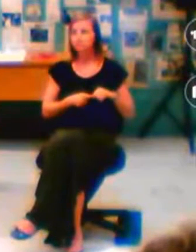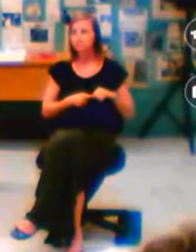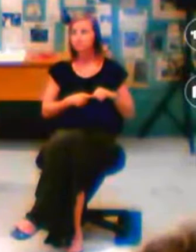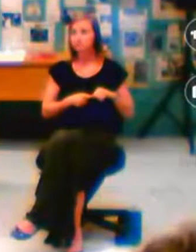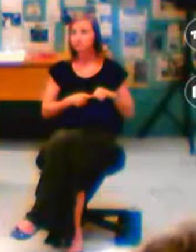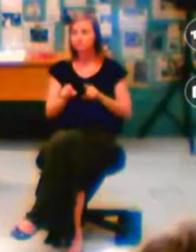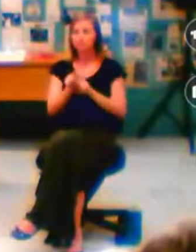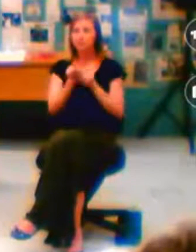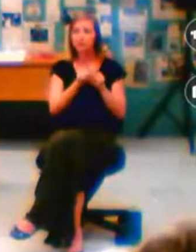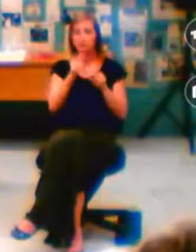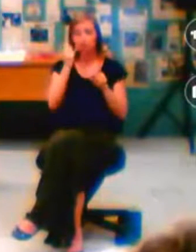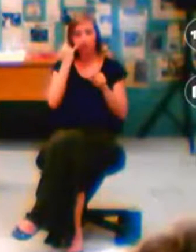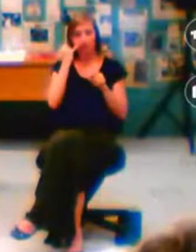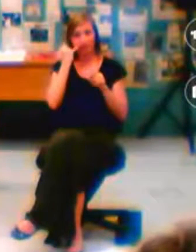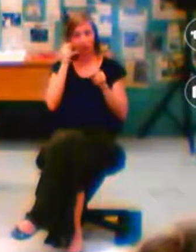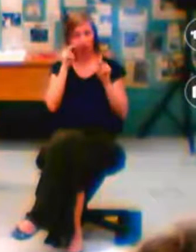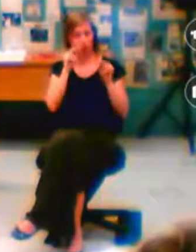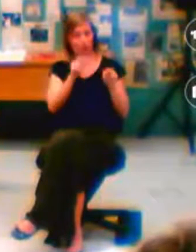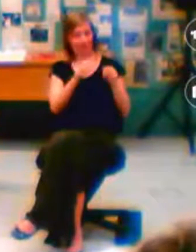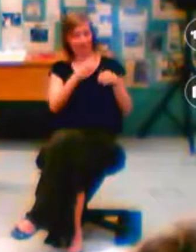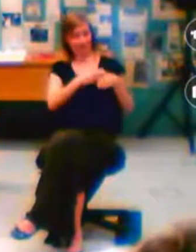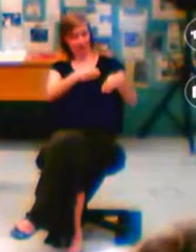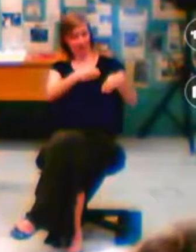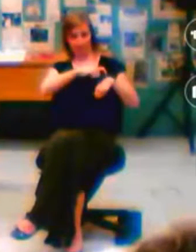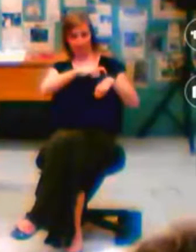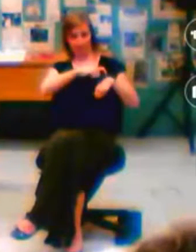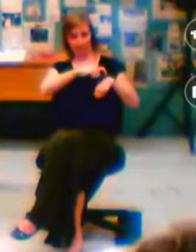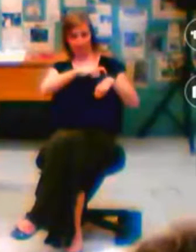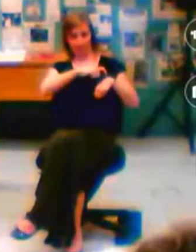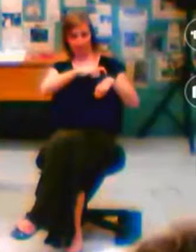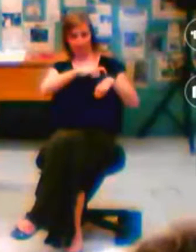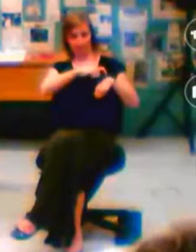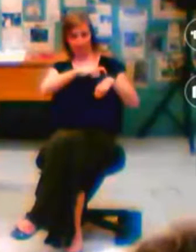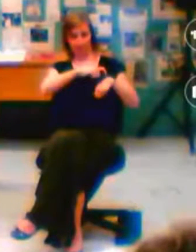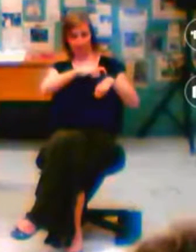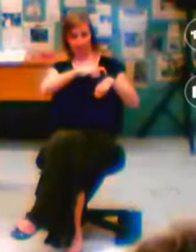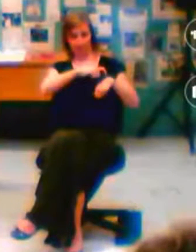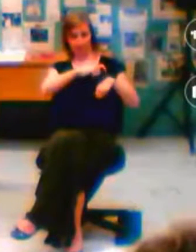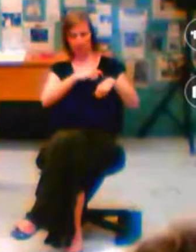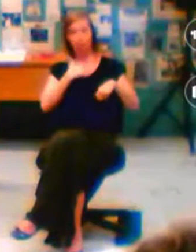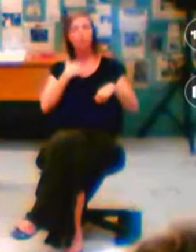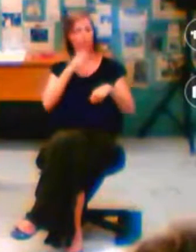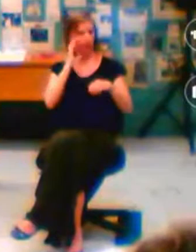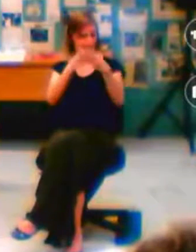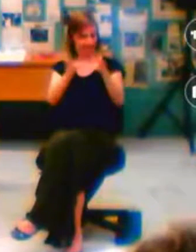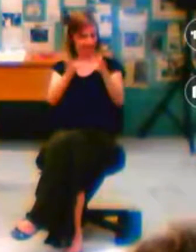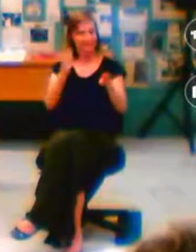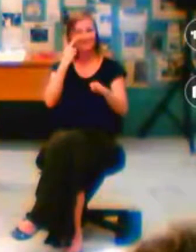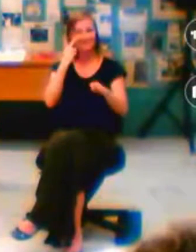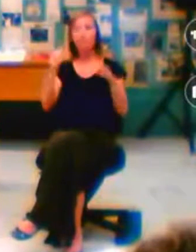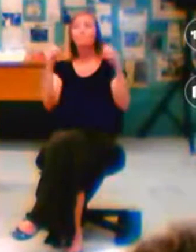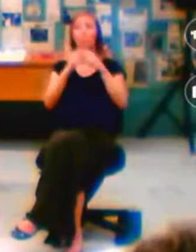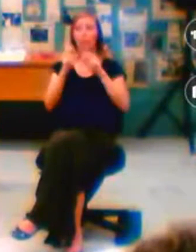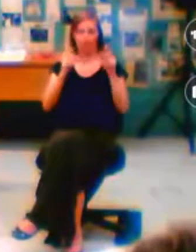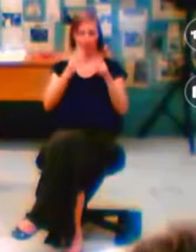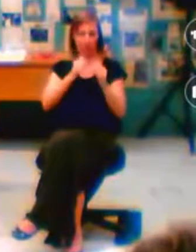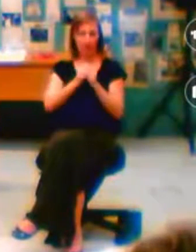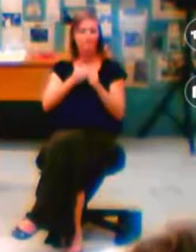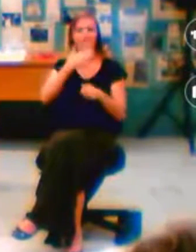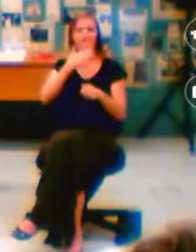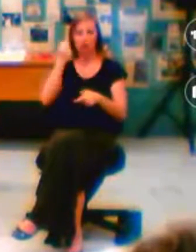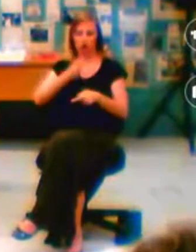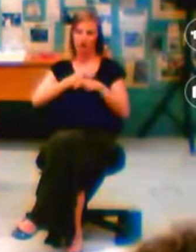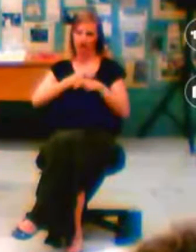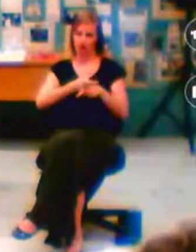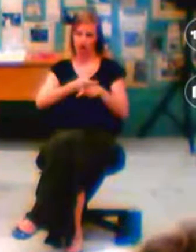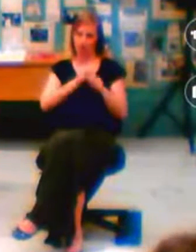is a good accountability model to start with. And I think that if you look at the